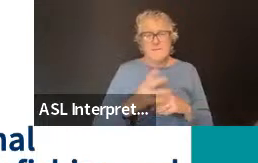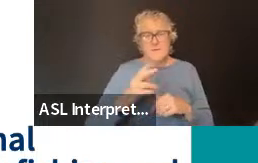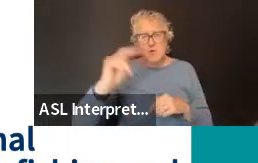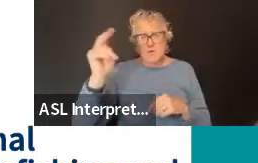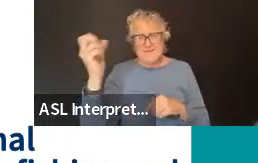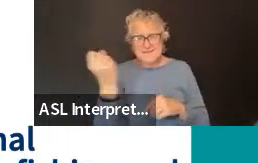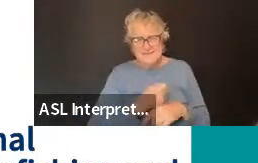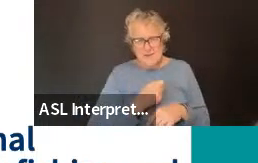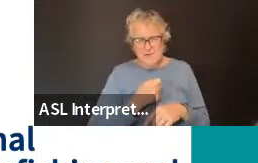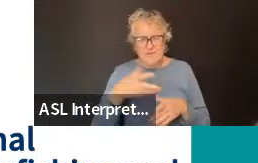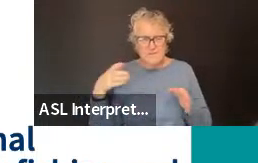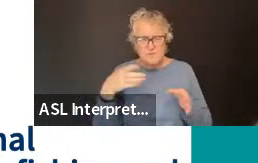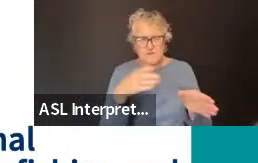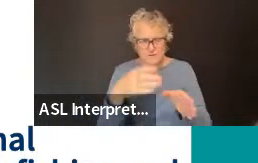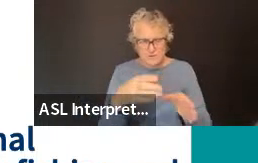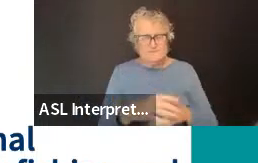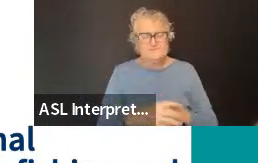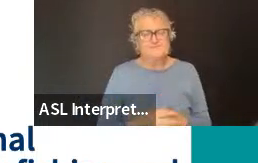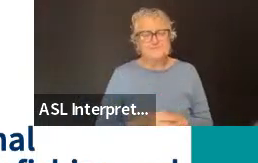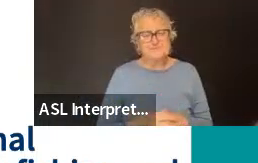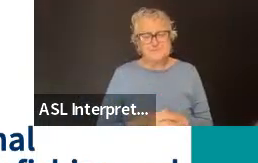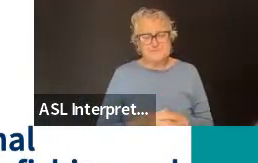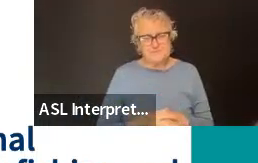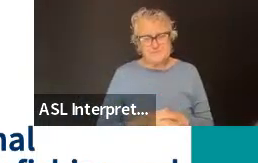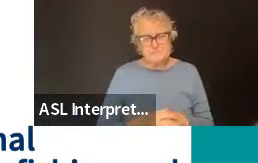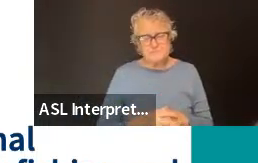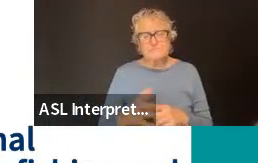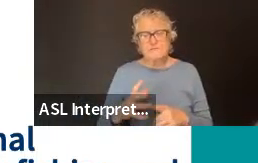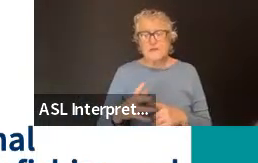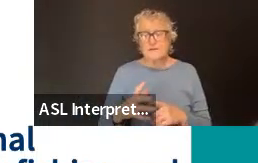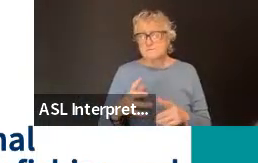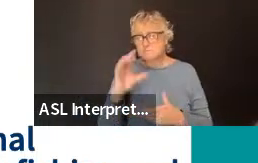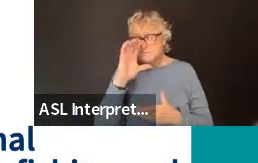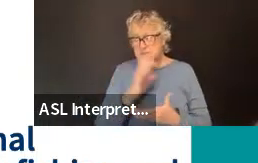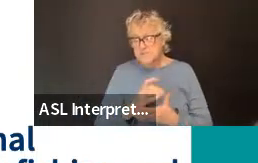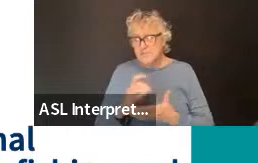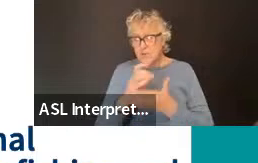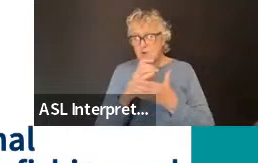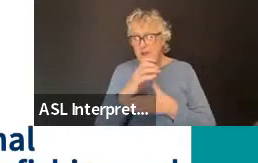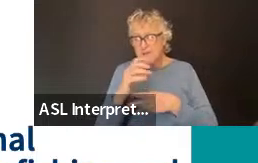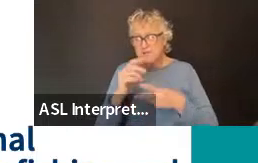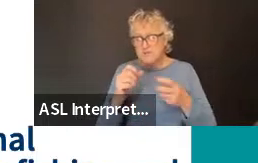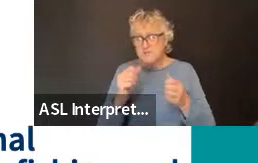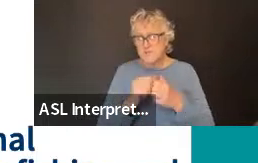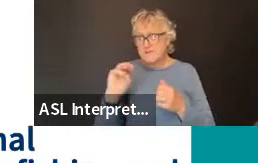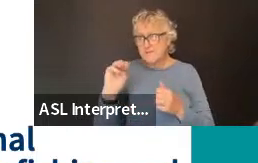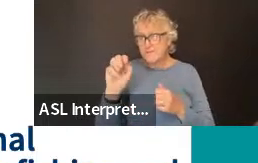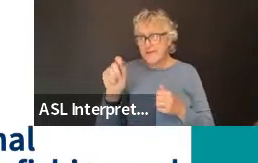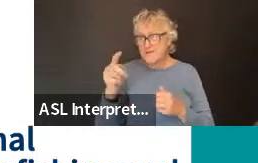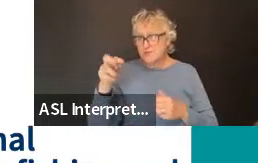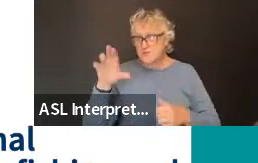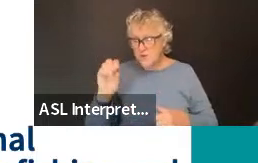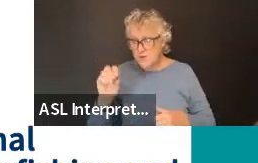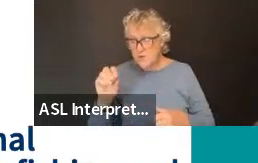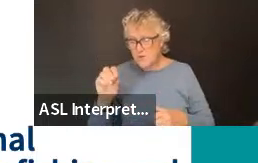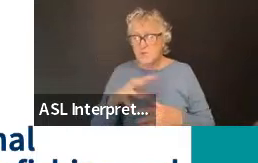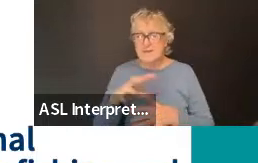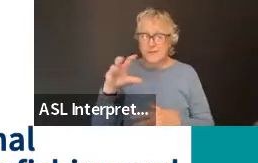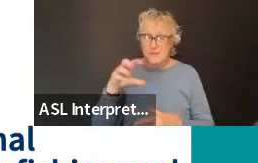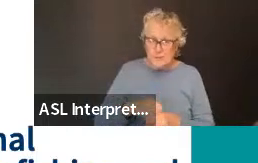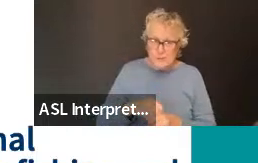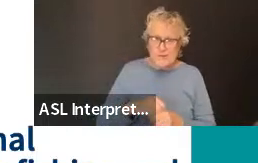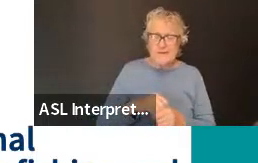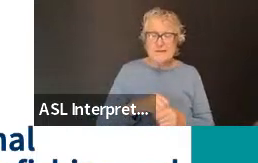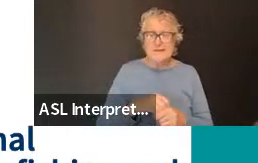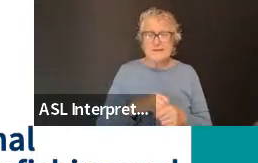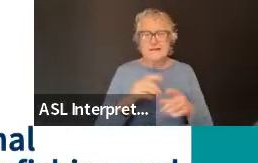amenities. Explore partnership options with Metro regarding the Expo Center. Be sure to acknowledge, understand, and honor the significance of